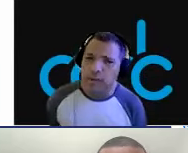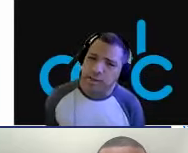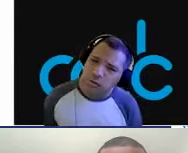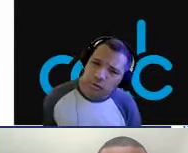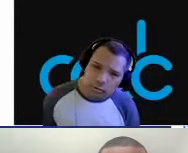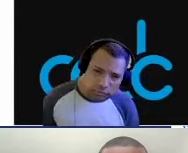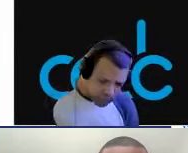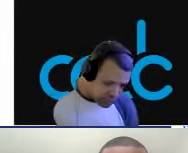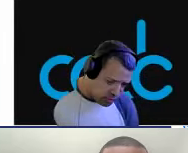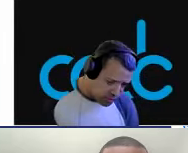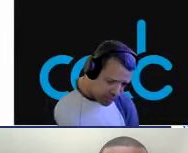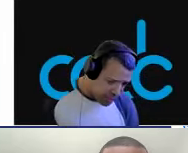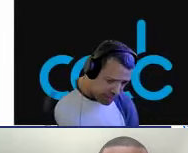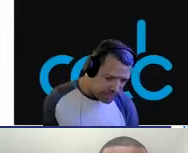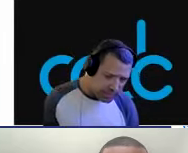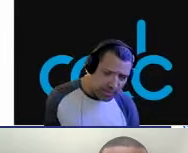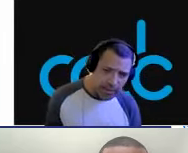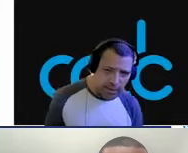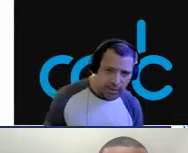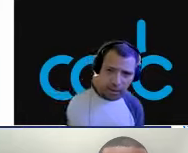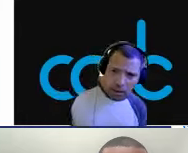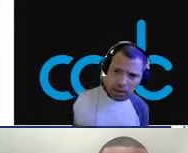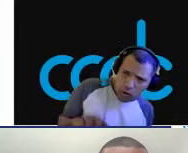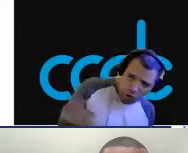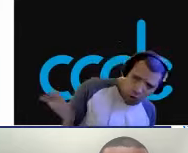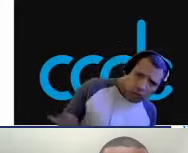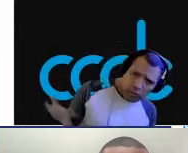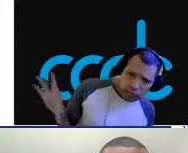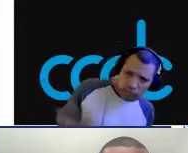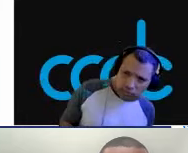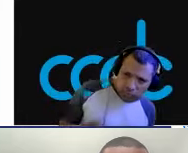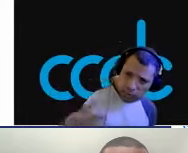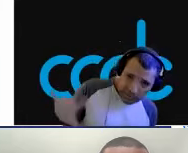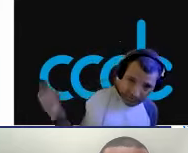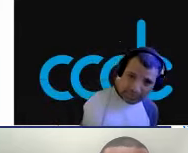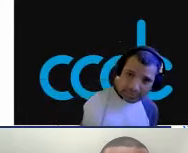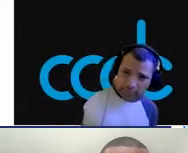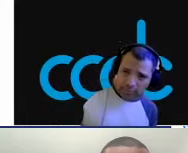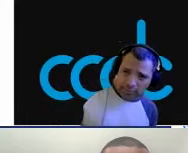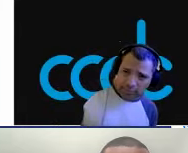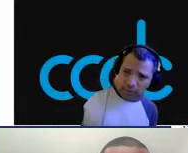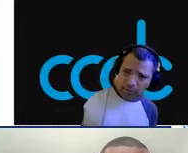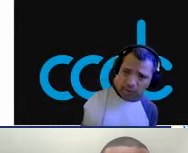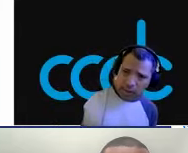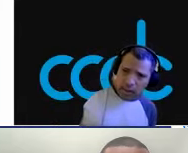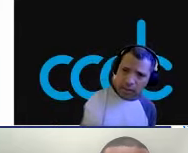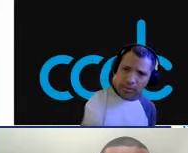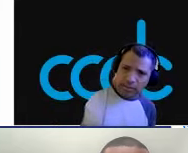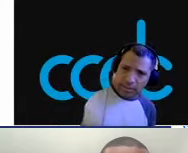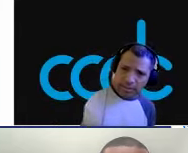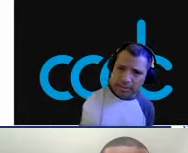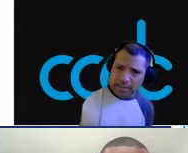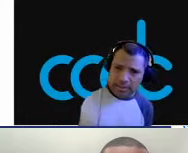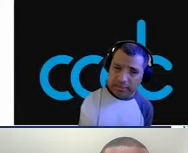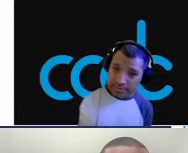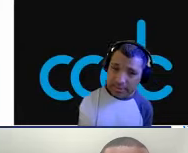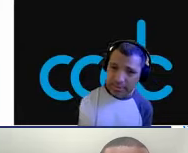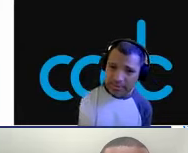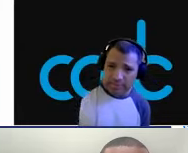I would like to talk to you about the whole organization of this group, because I